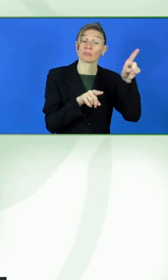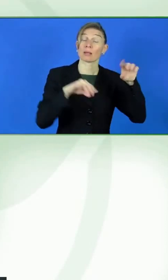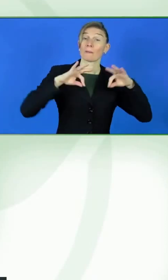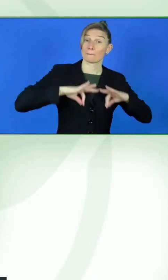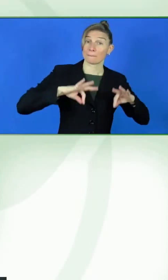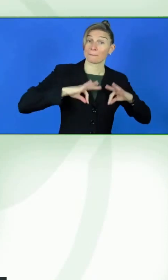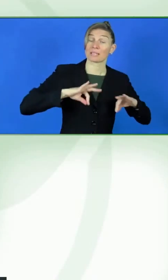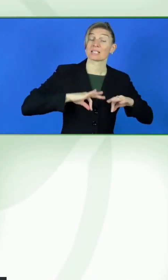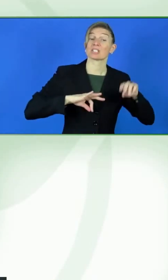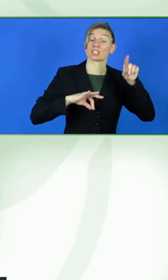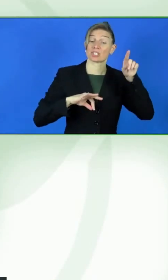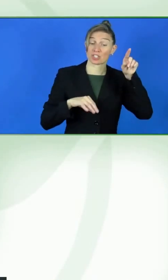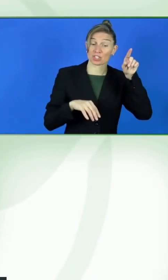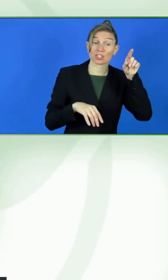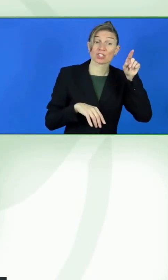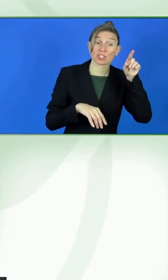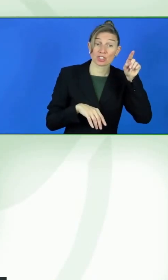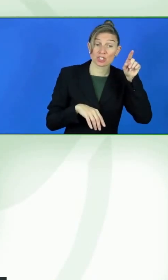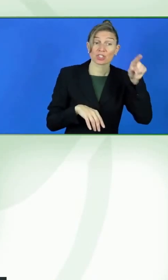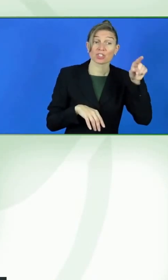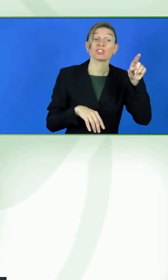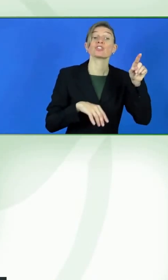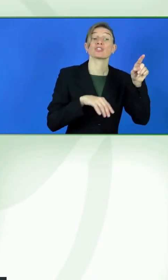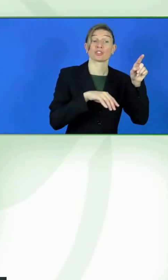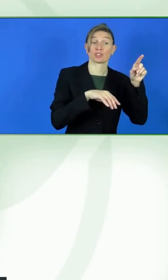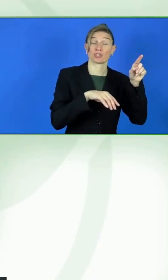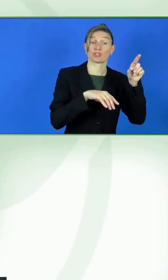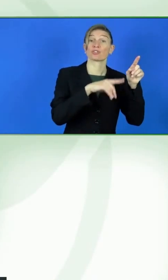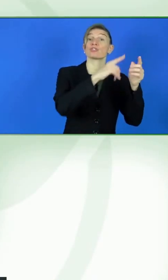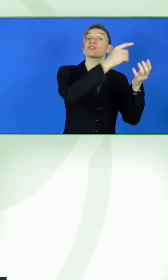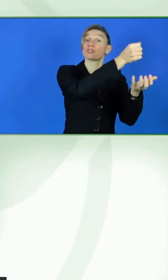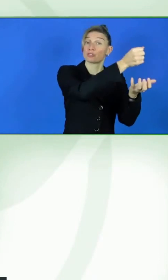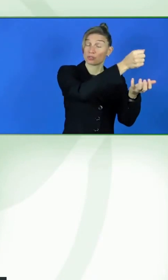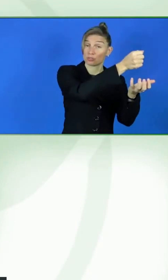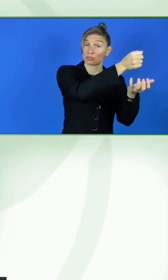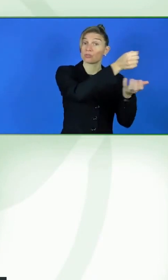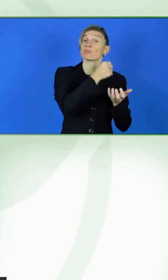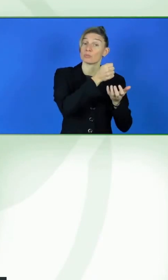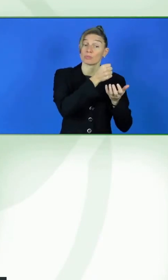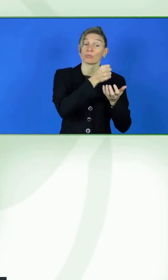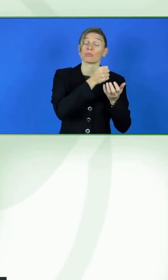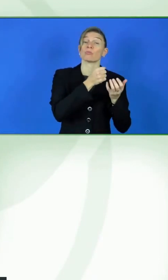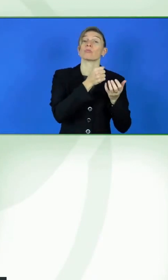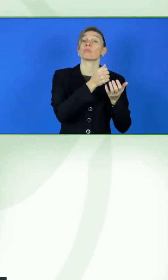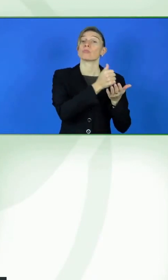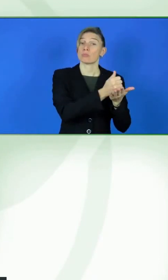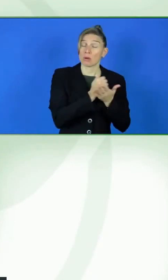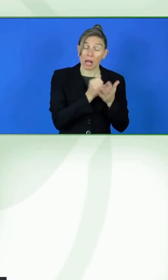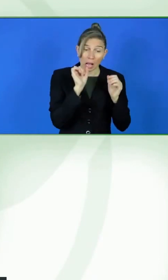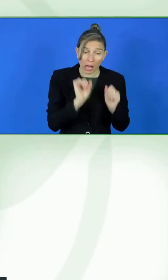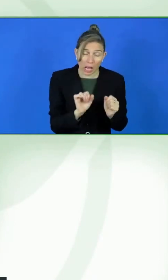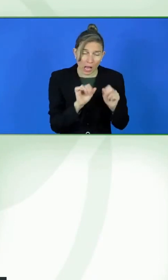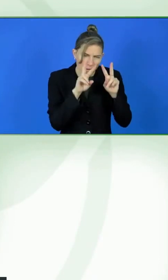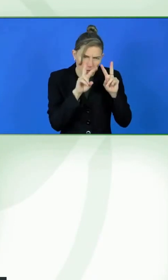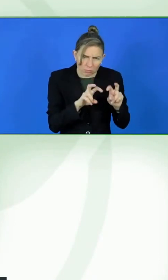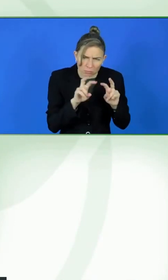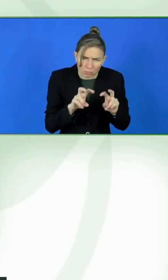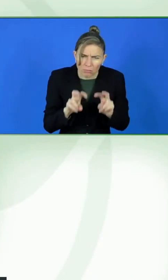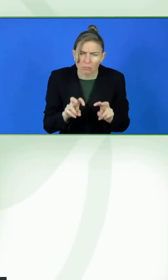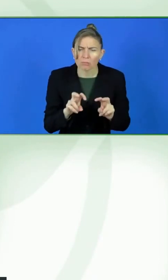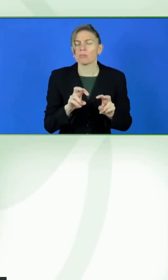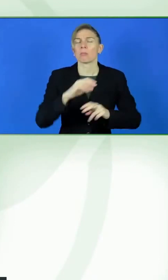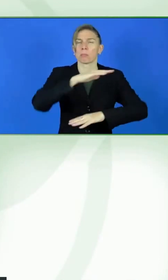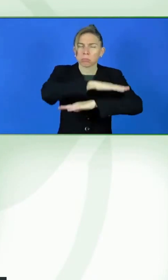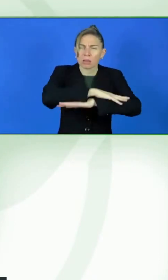to translate it into Spanish necessities, and then we started the service